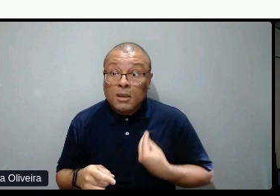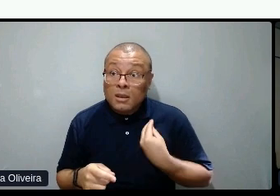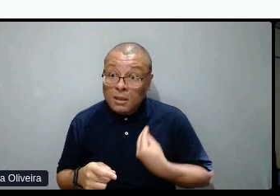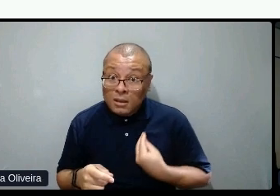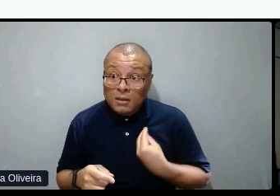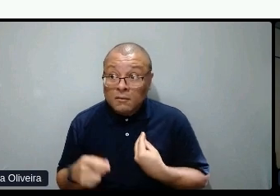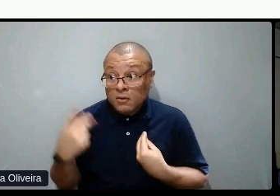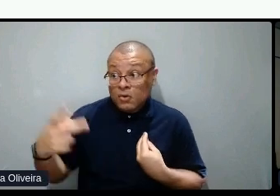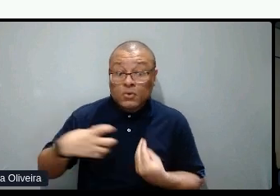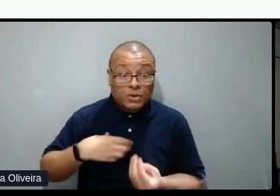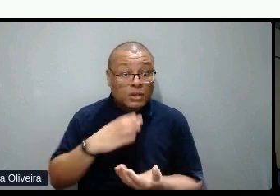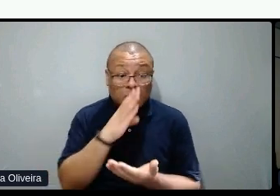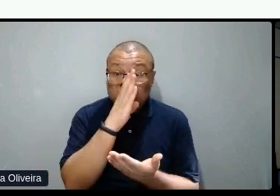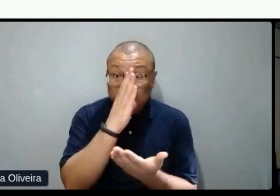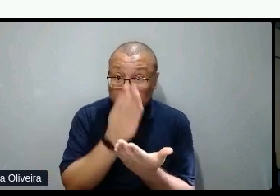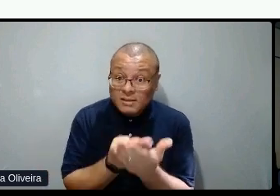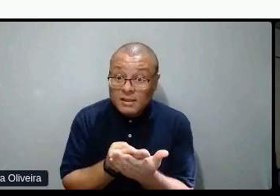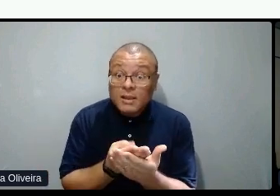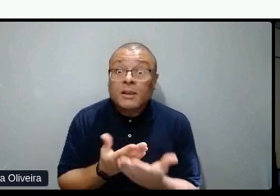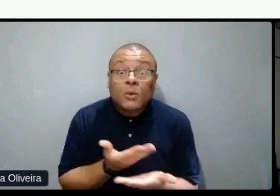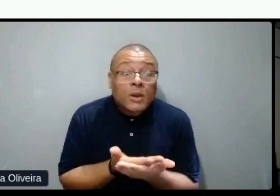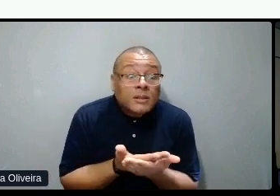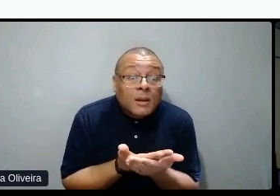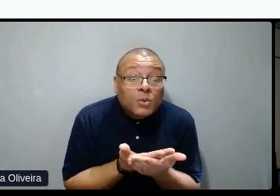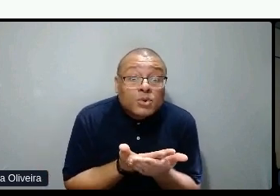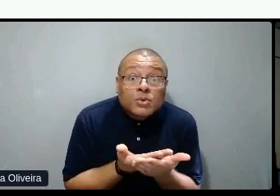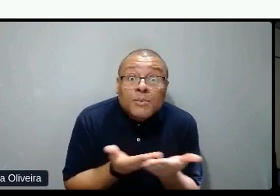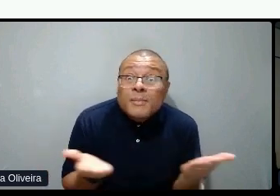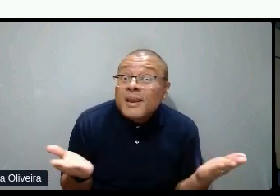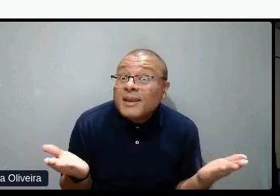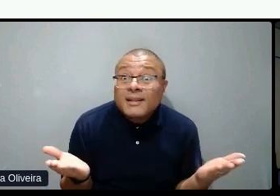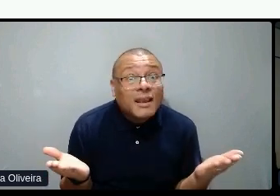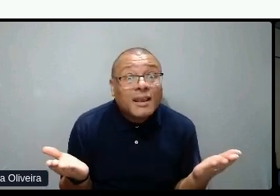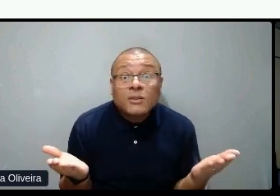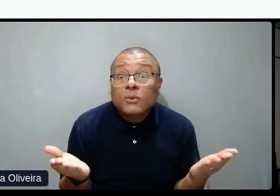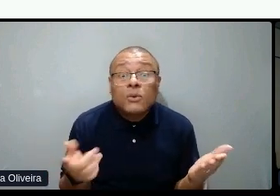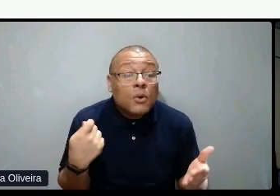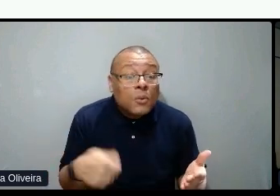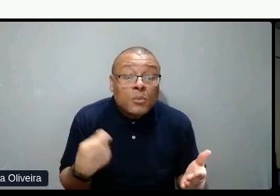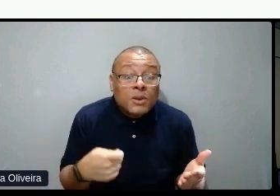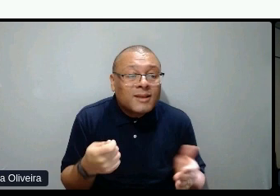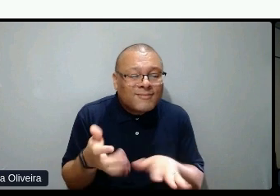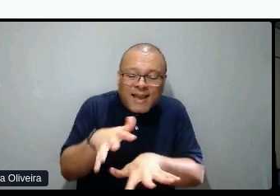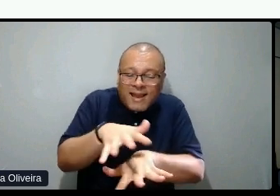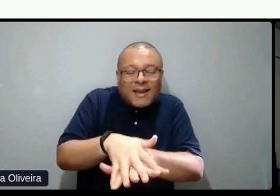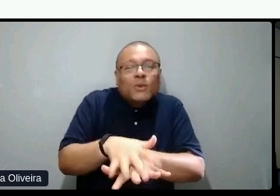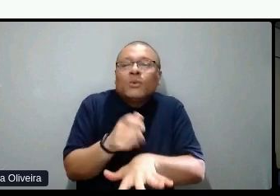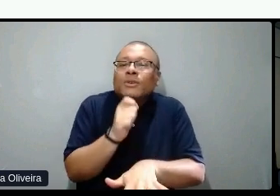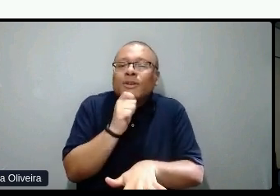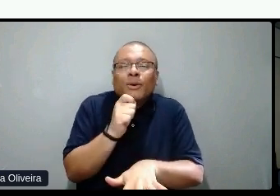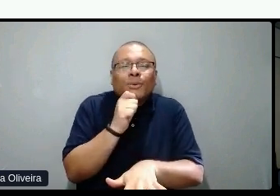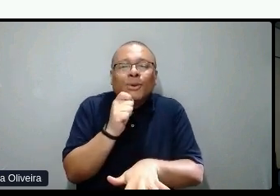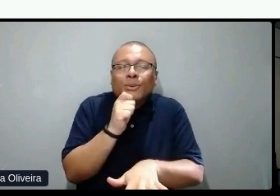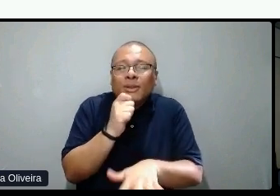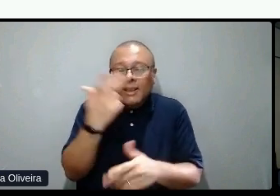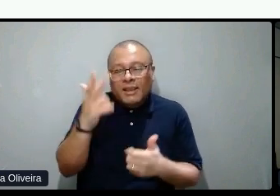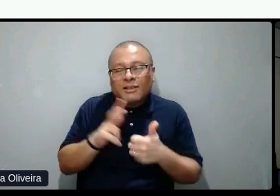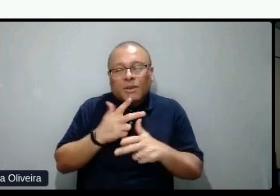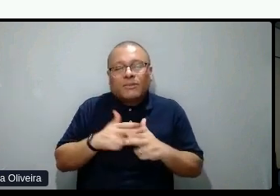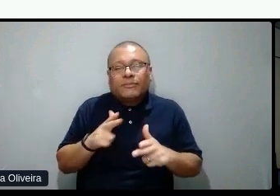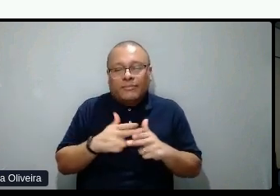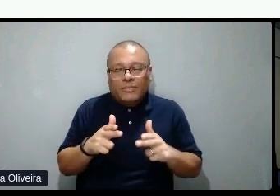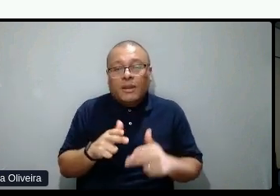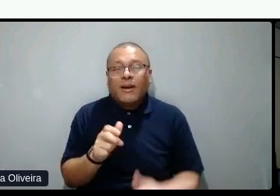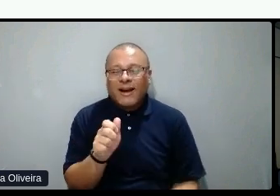bullied. So we are missing out on all of these things because we are not necessarily being inclusive. So Amy Edmondson has